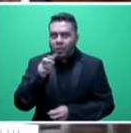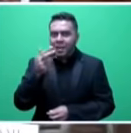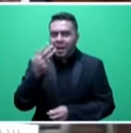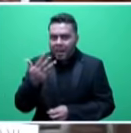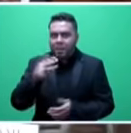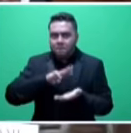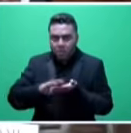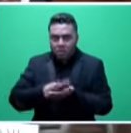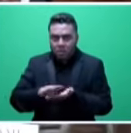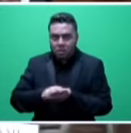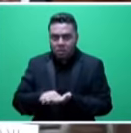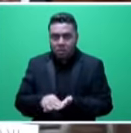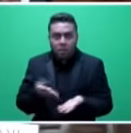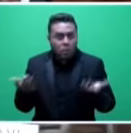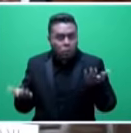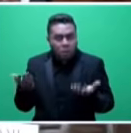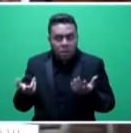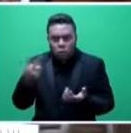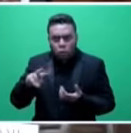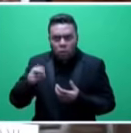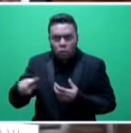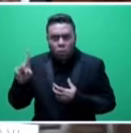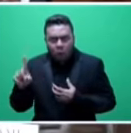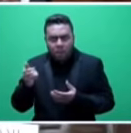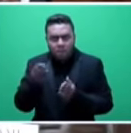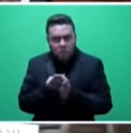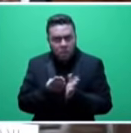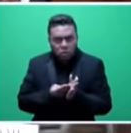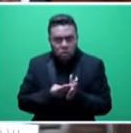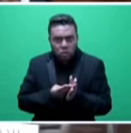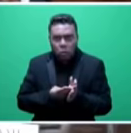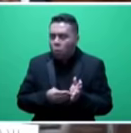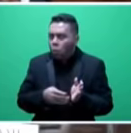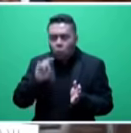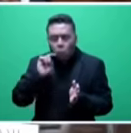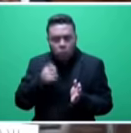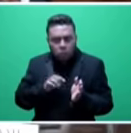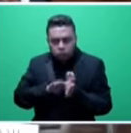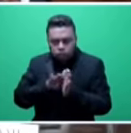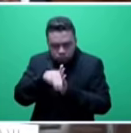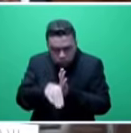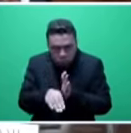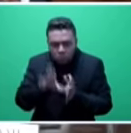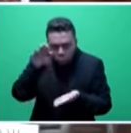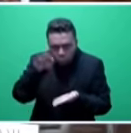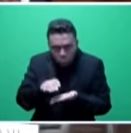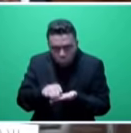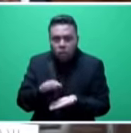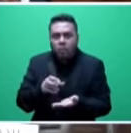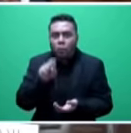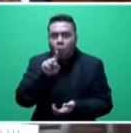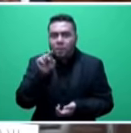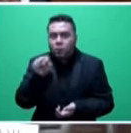billion. Compared to 2021 budget revenue will drastically be reduced by 1.7